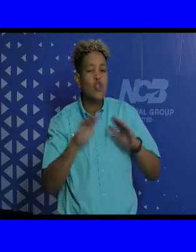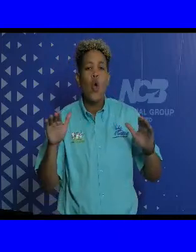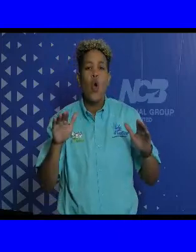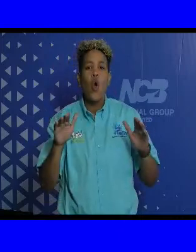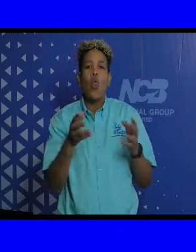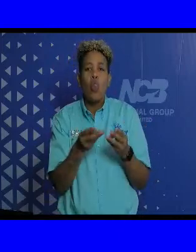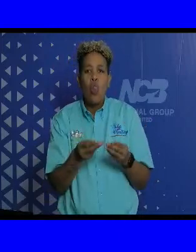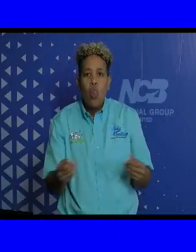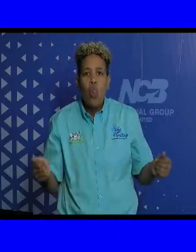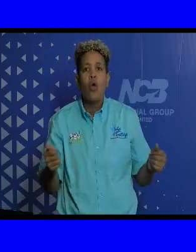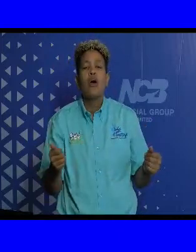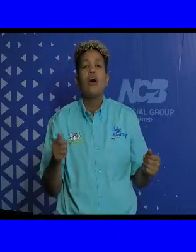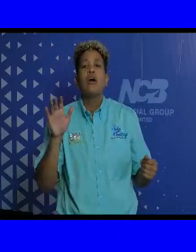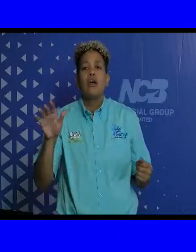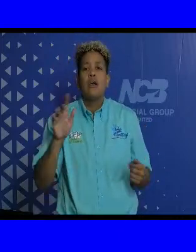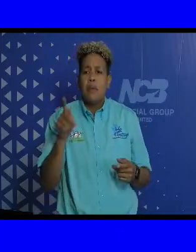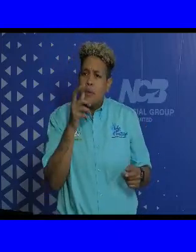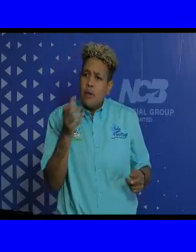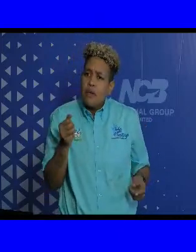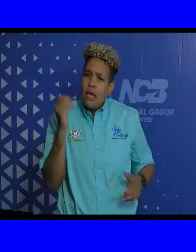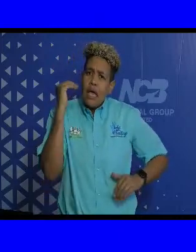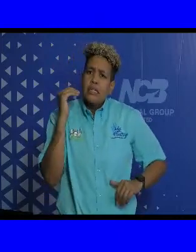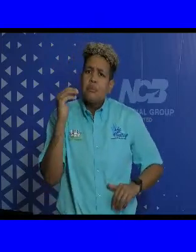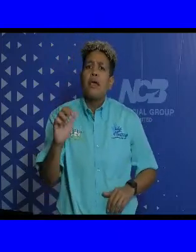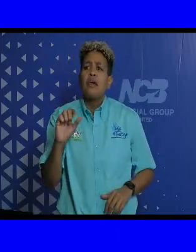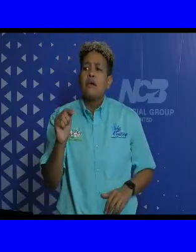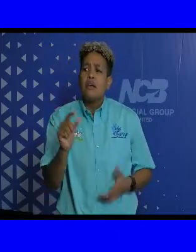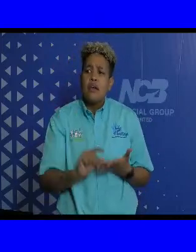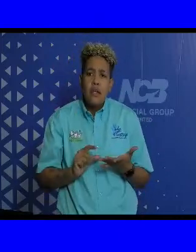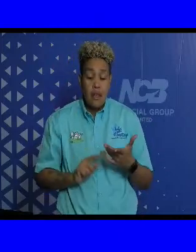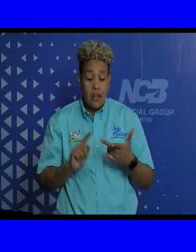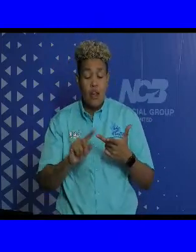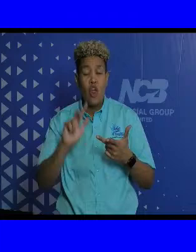dilute shareholders. And thirdly,